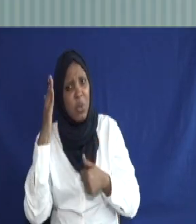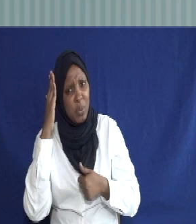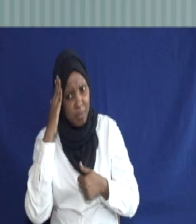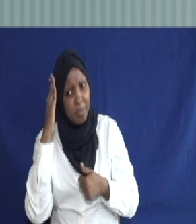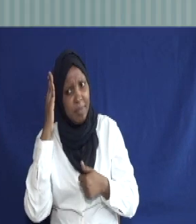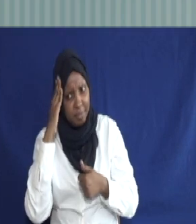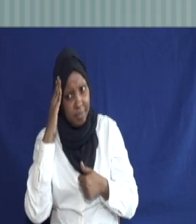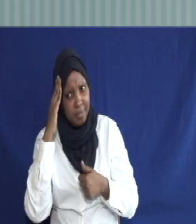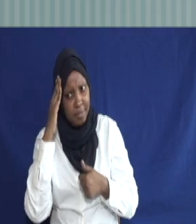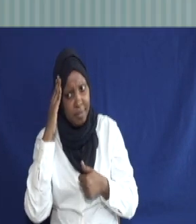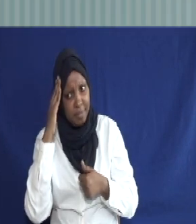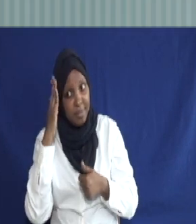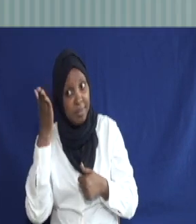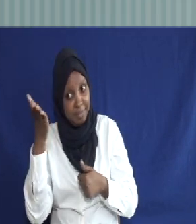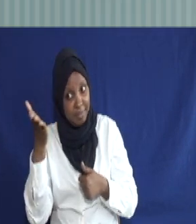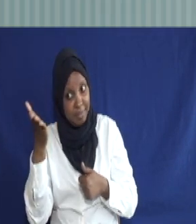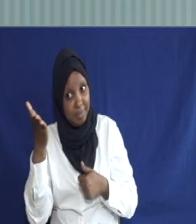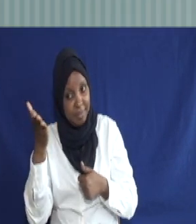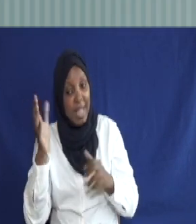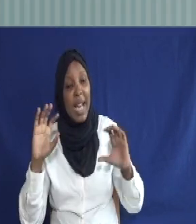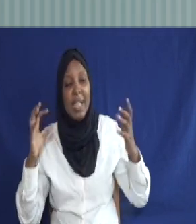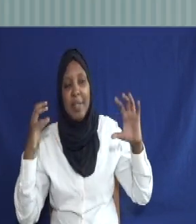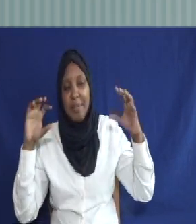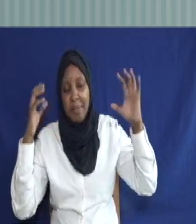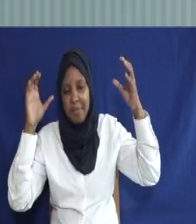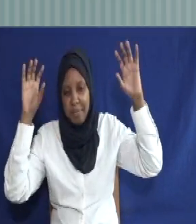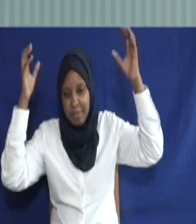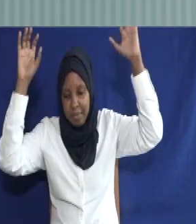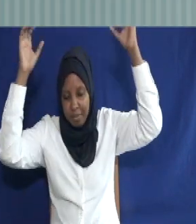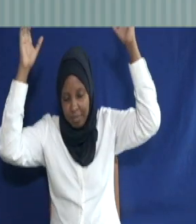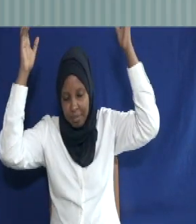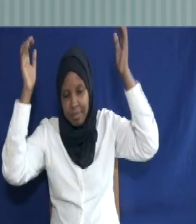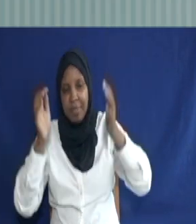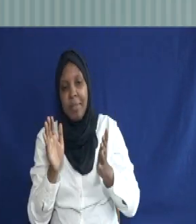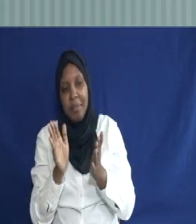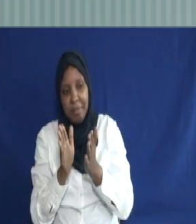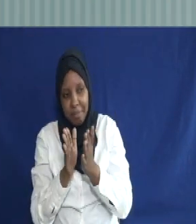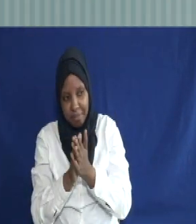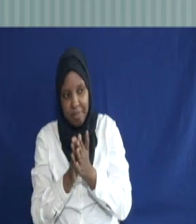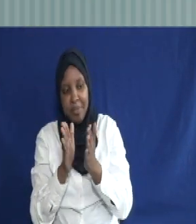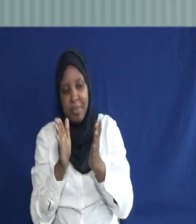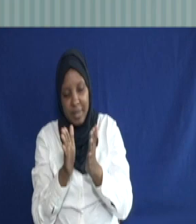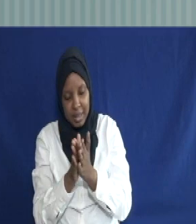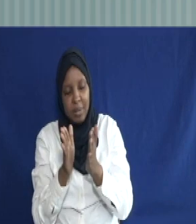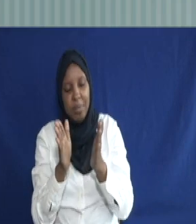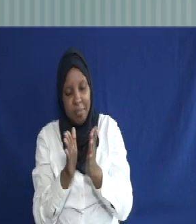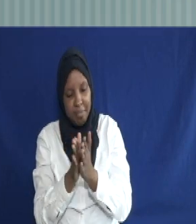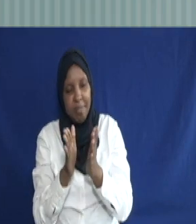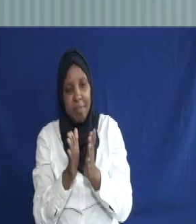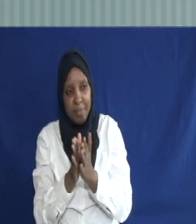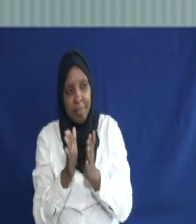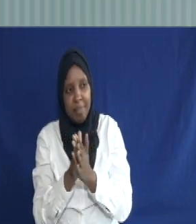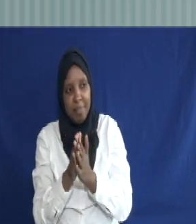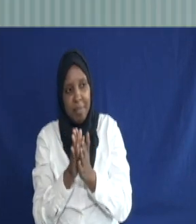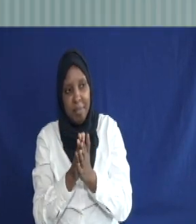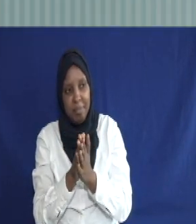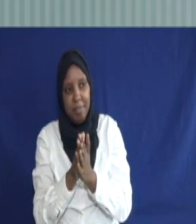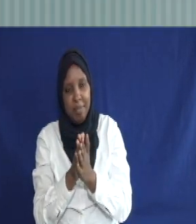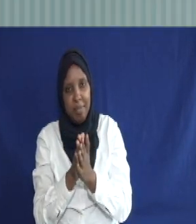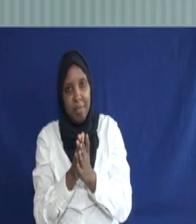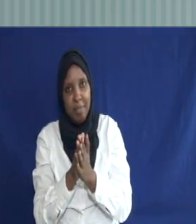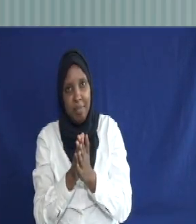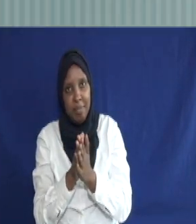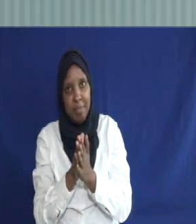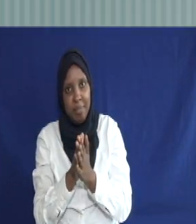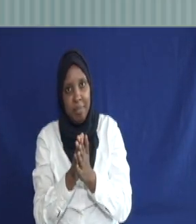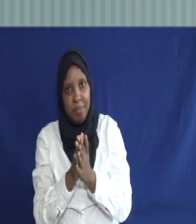cube? Okay. 2 cube is what? Is 8. It means we'll clap 8 times. So